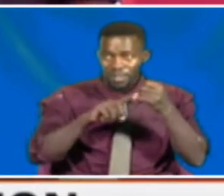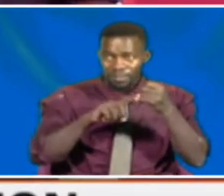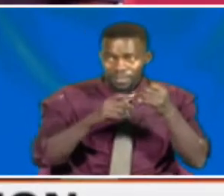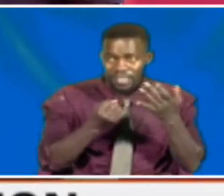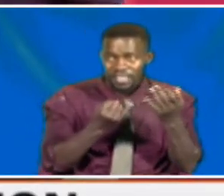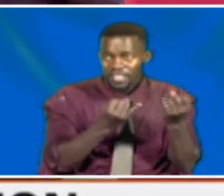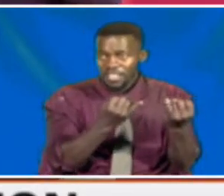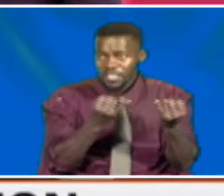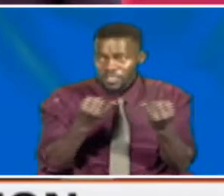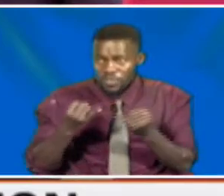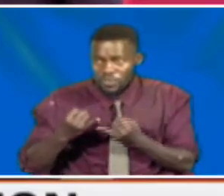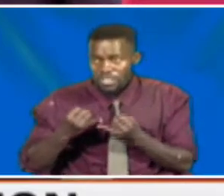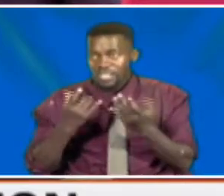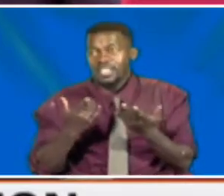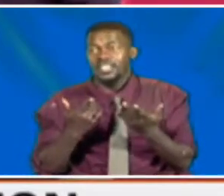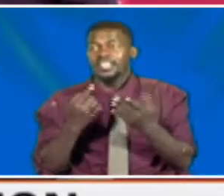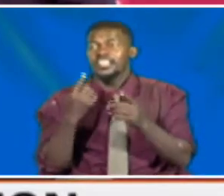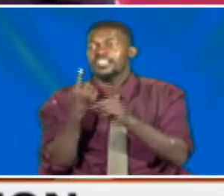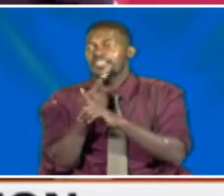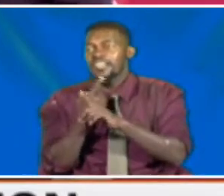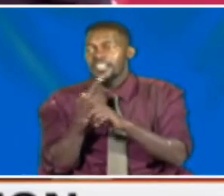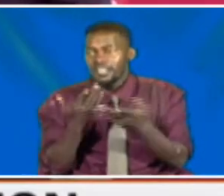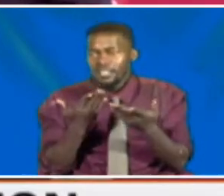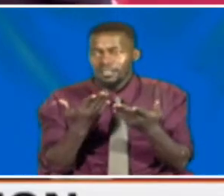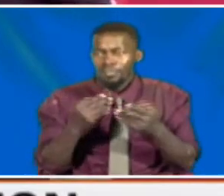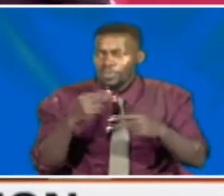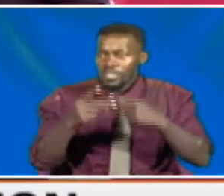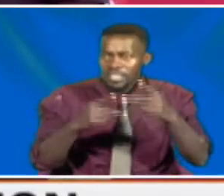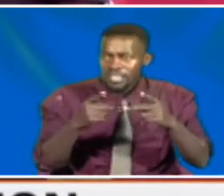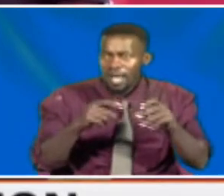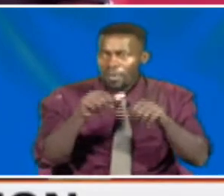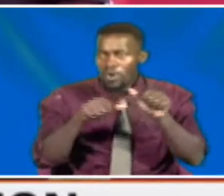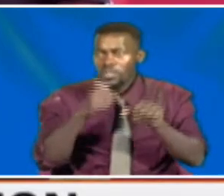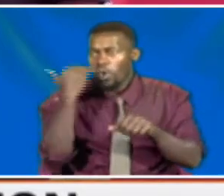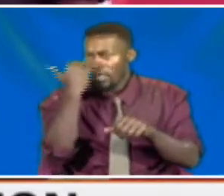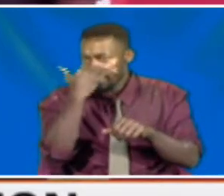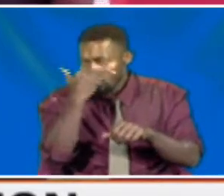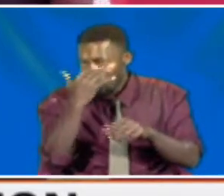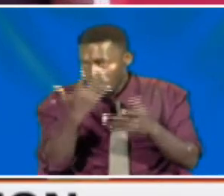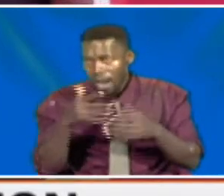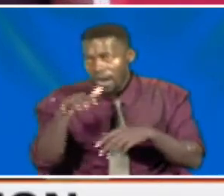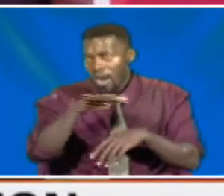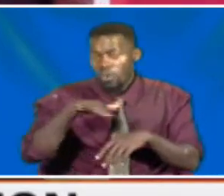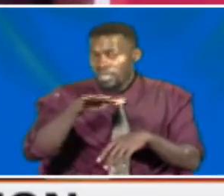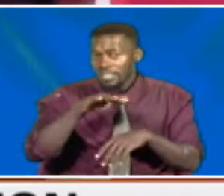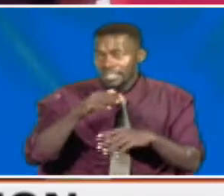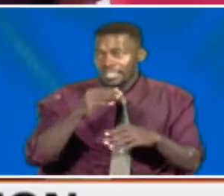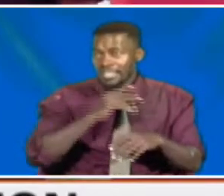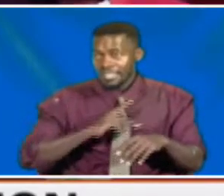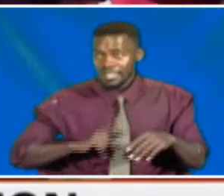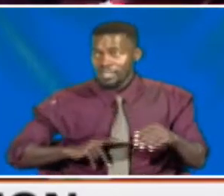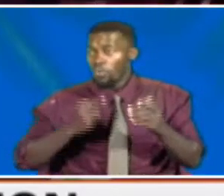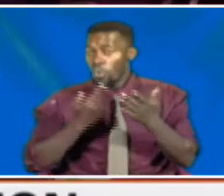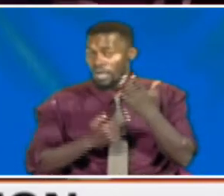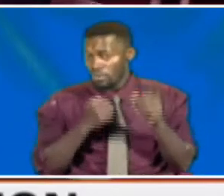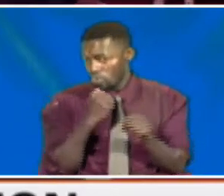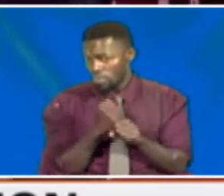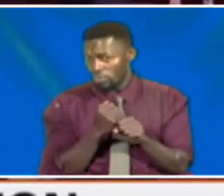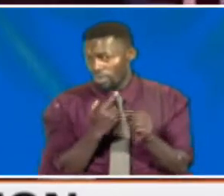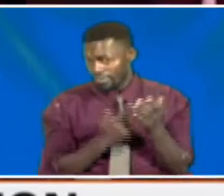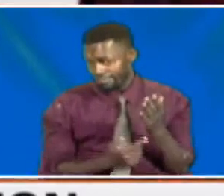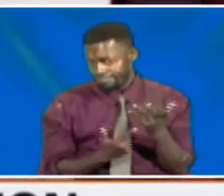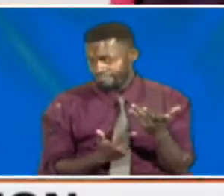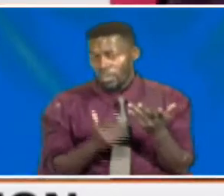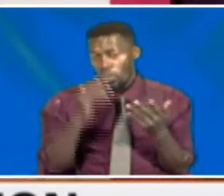of a repeated process, in terms of autism diagnosis at KISE. So what I did was to, first of all, they're doing manually,